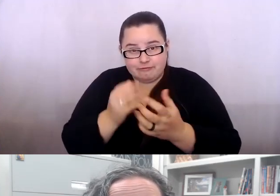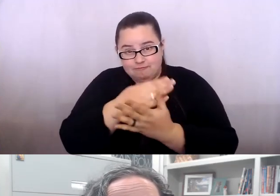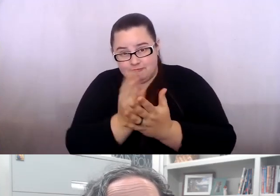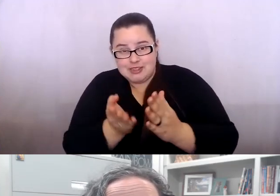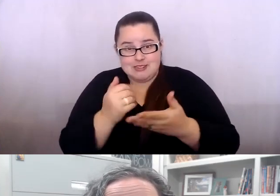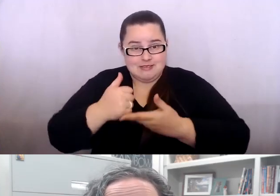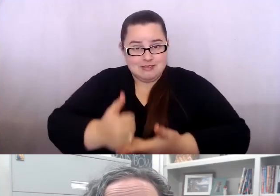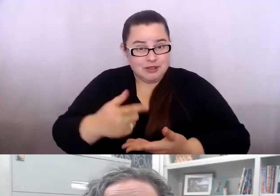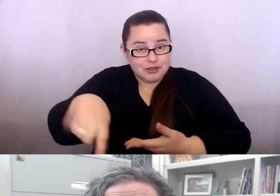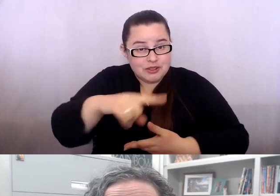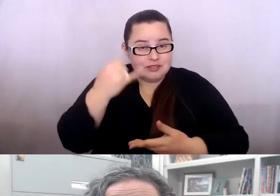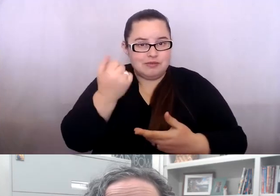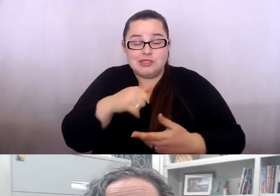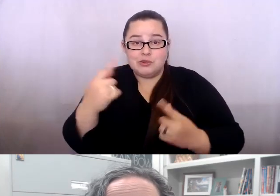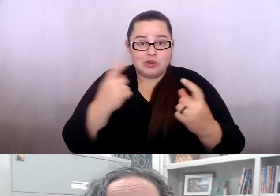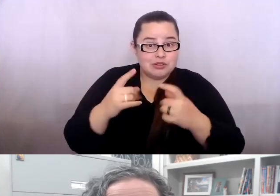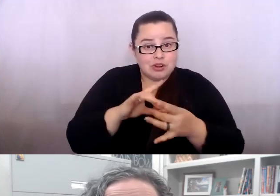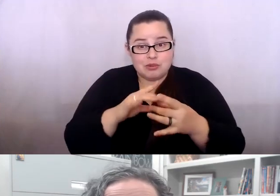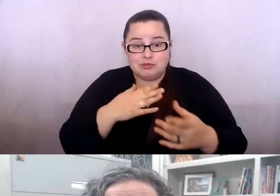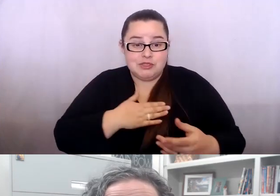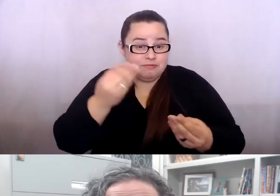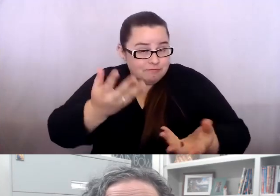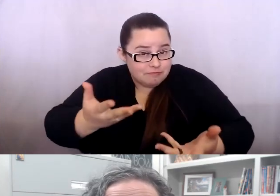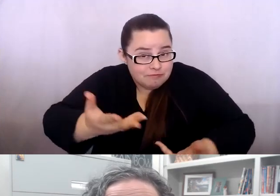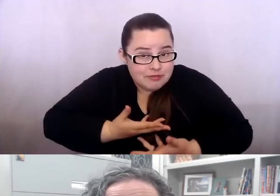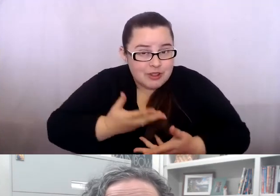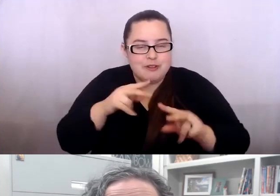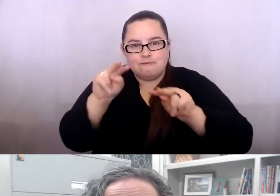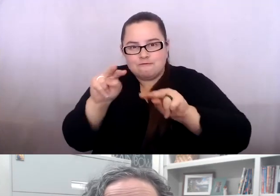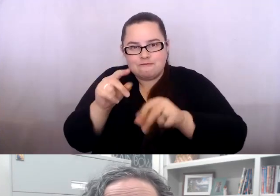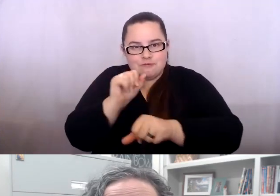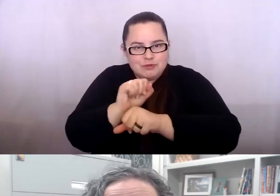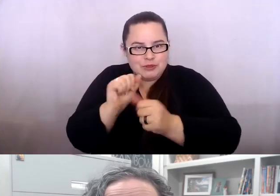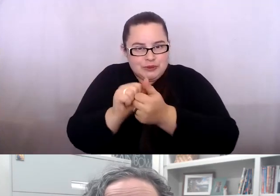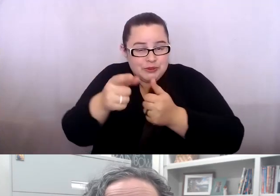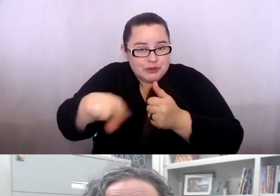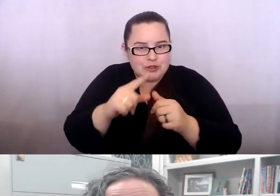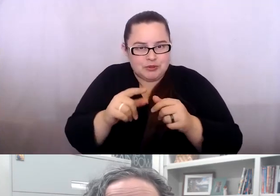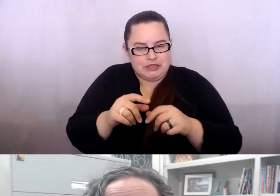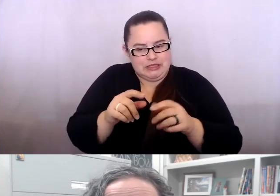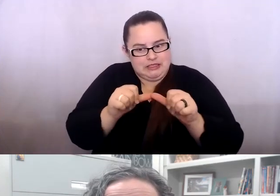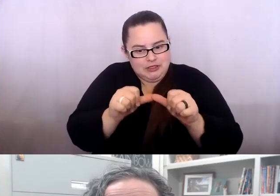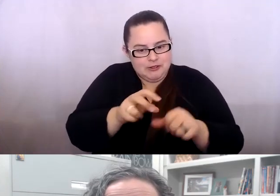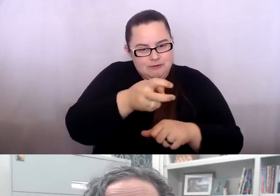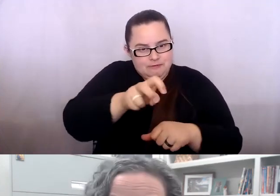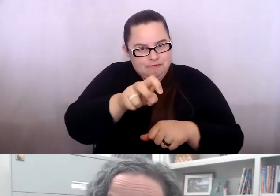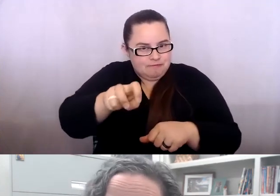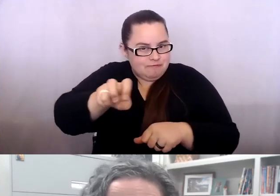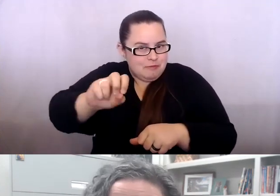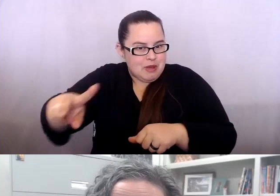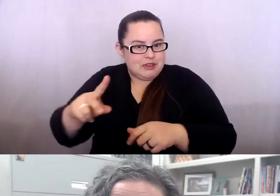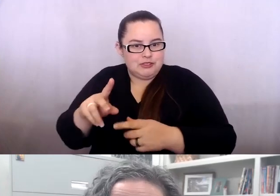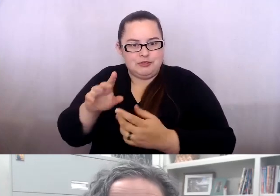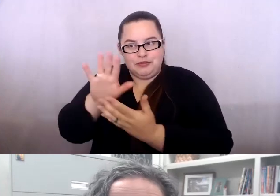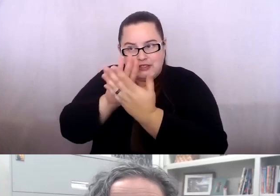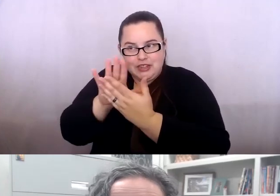please do feel free to share them with any of us. We look forward to working with you as we continue to transition back into a face-to-face and